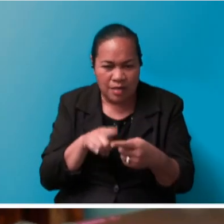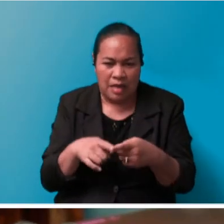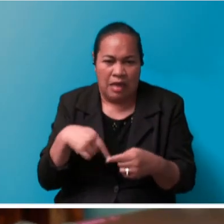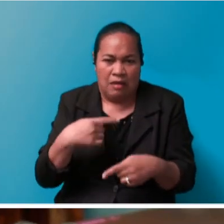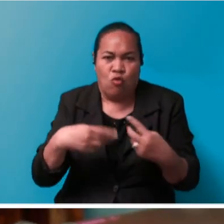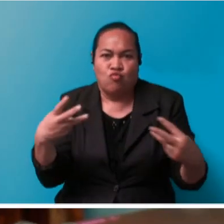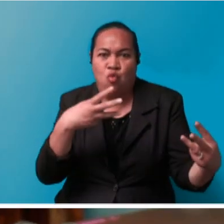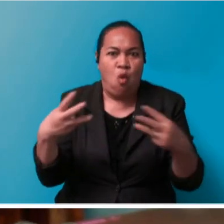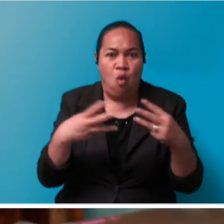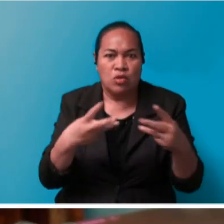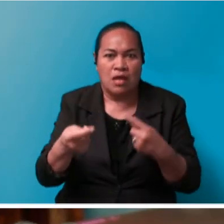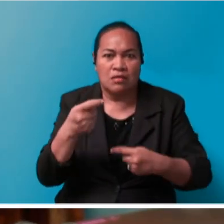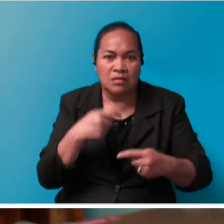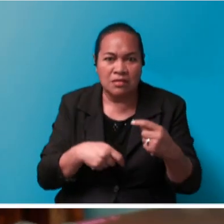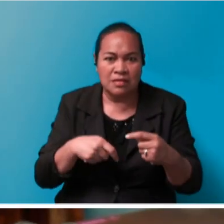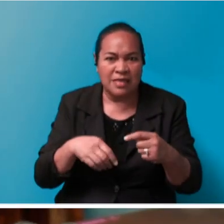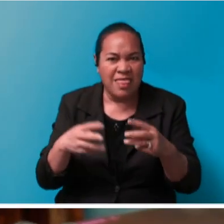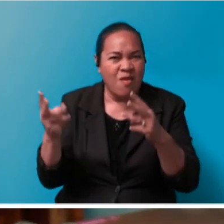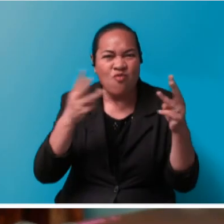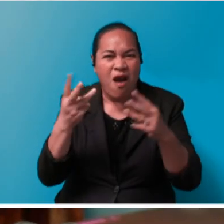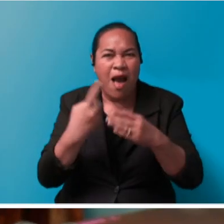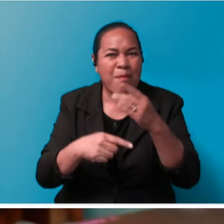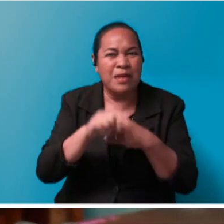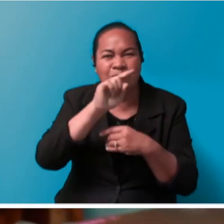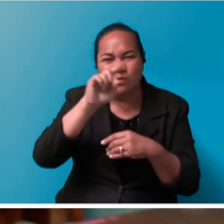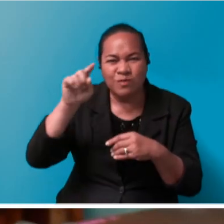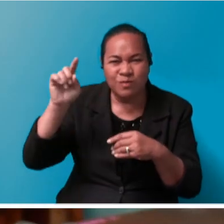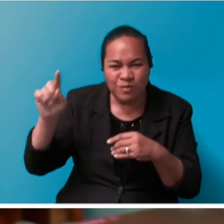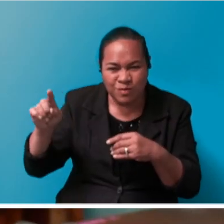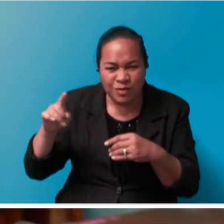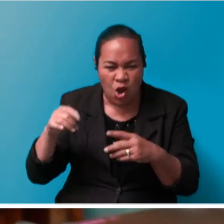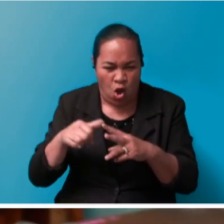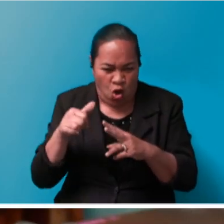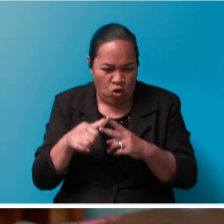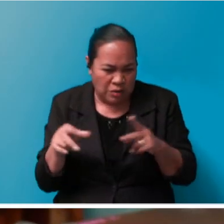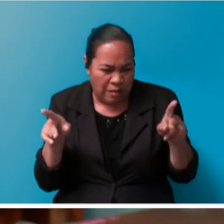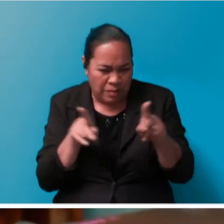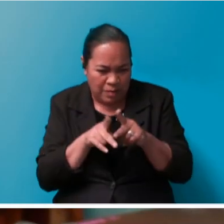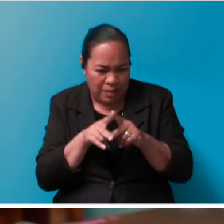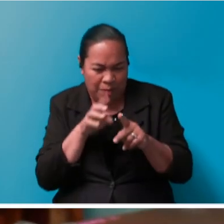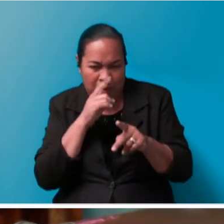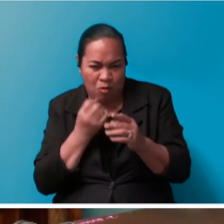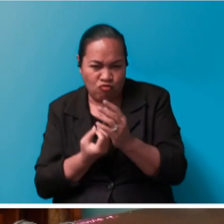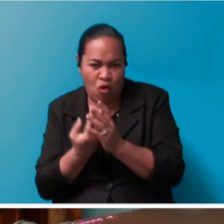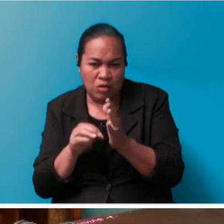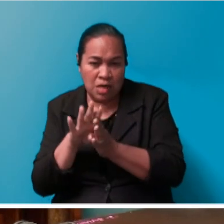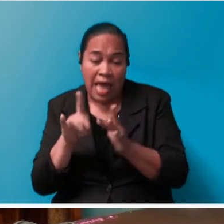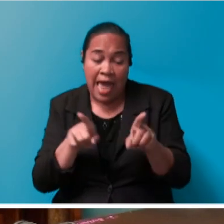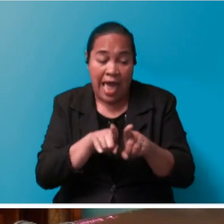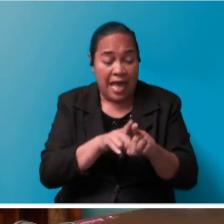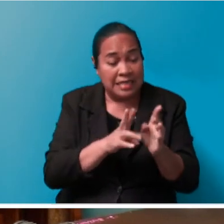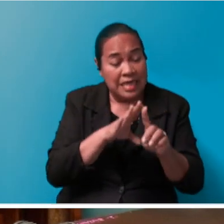wars, geopolitical tensions, downward revisions to our trading partners' growth outlook. New Zealand, for